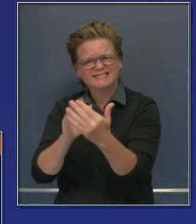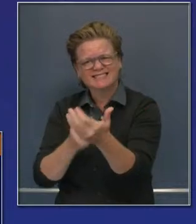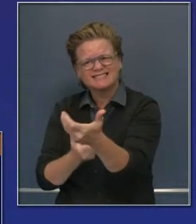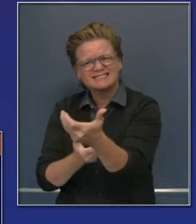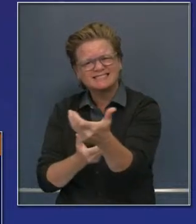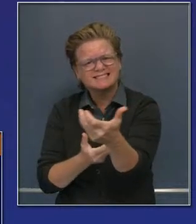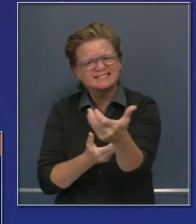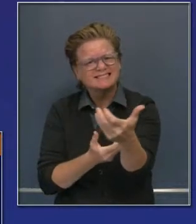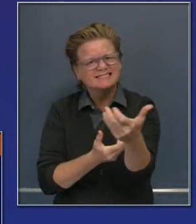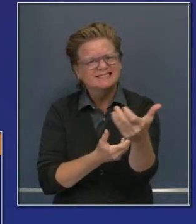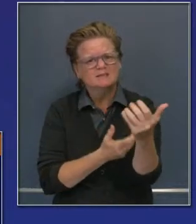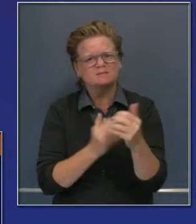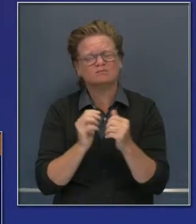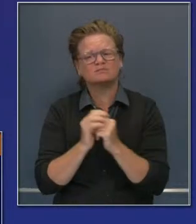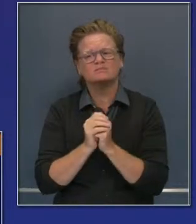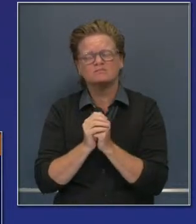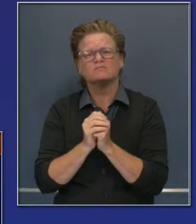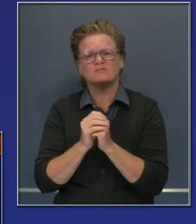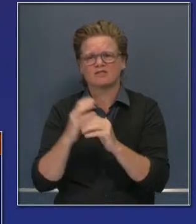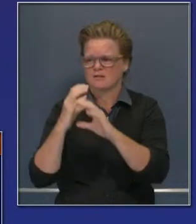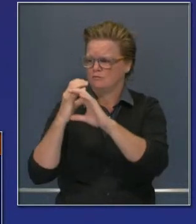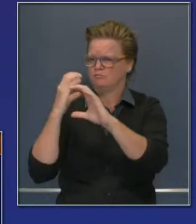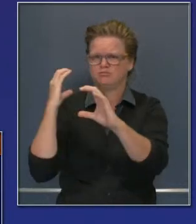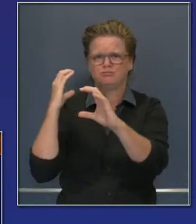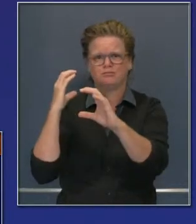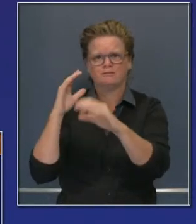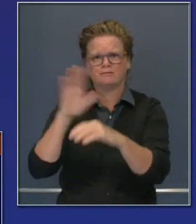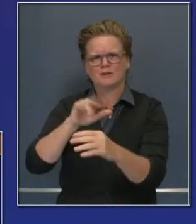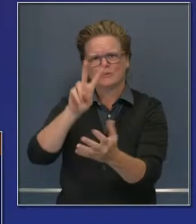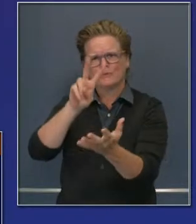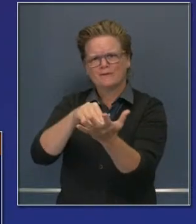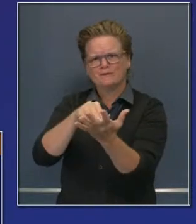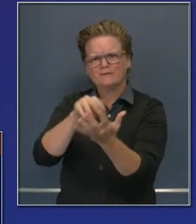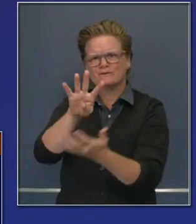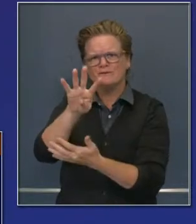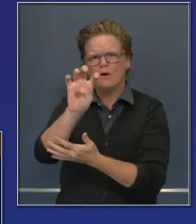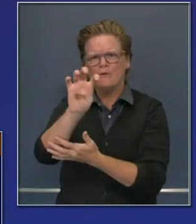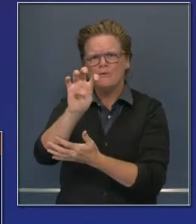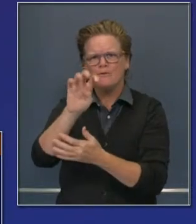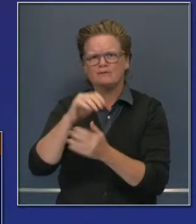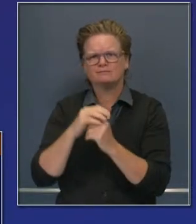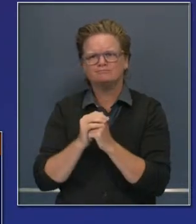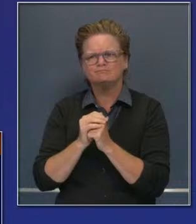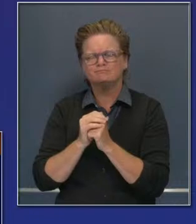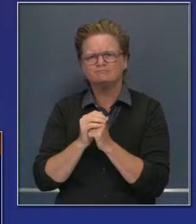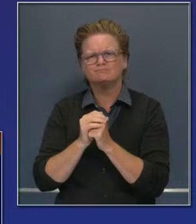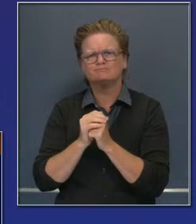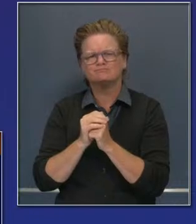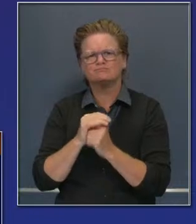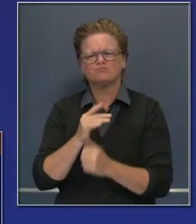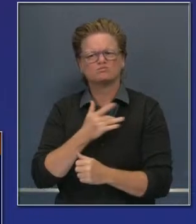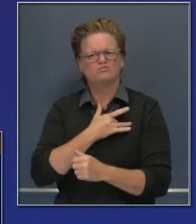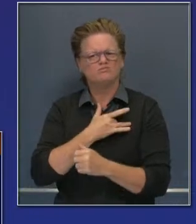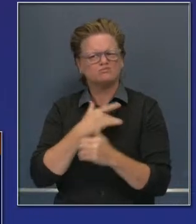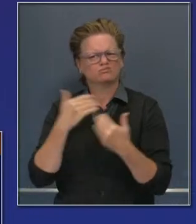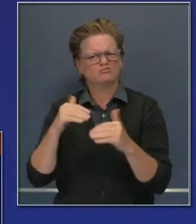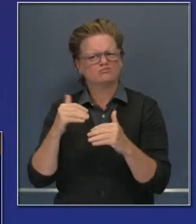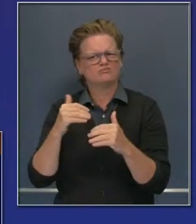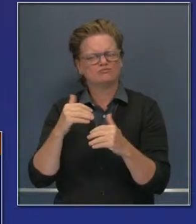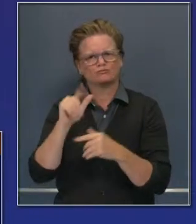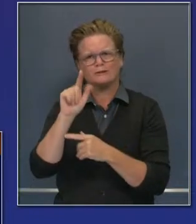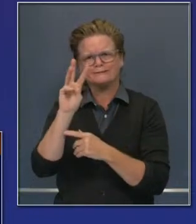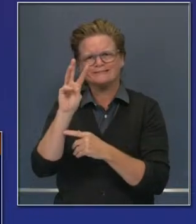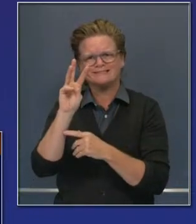as part of our mutual aid system that are deployed. 26 people tragically have lost their lives,